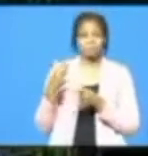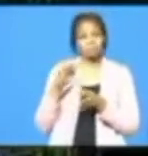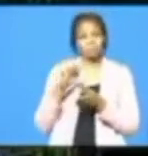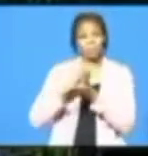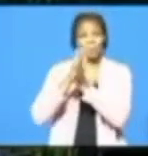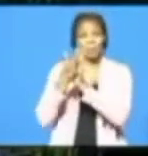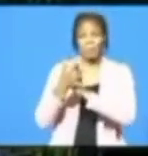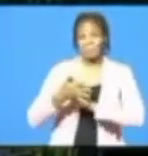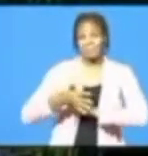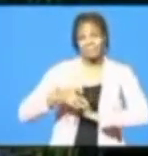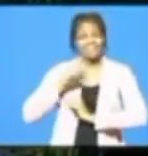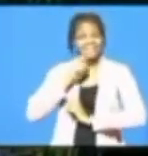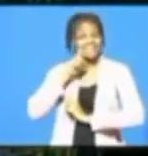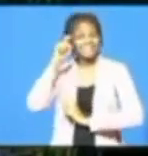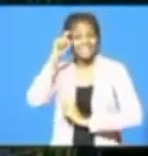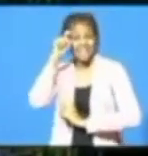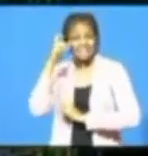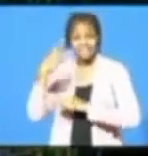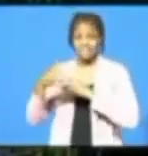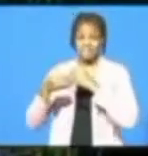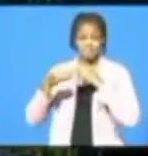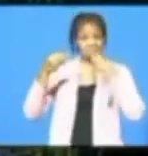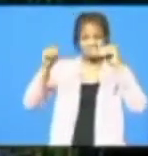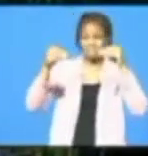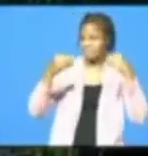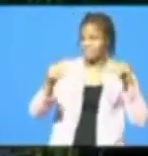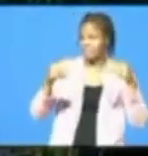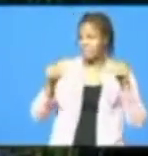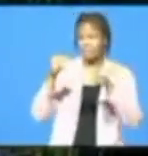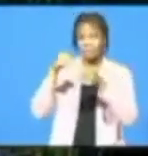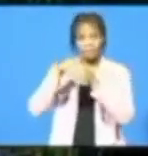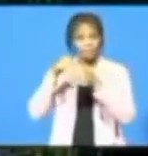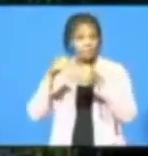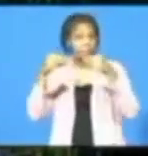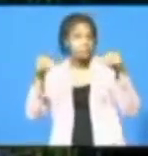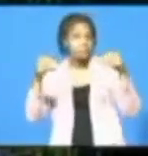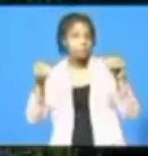and commercialized. Our conscience has been